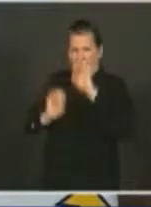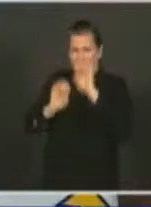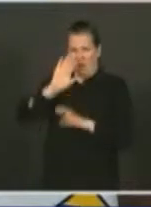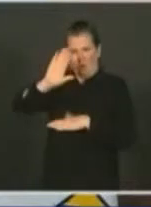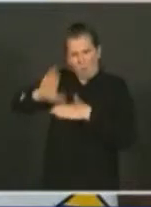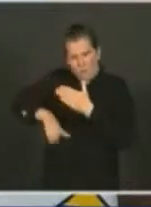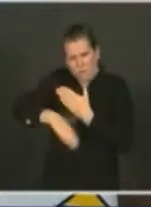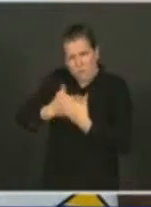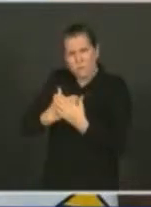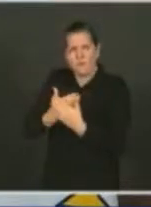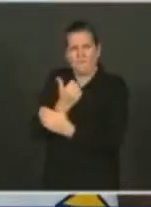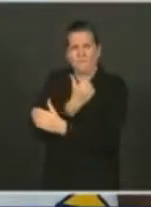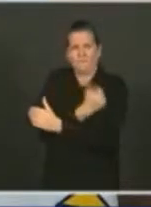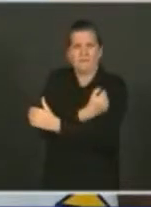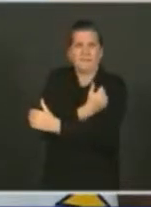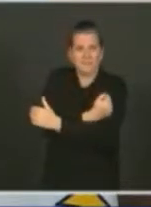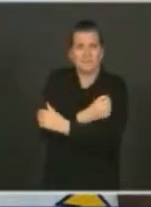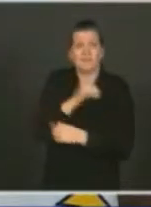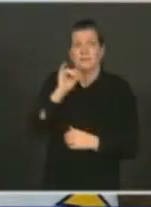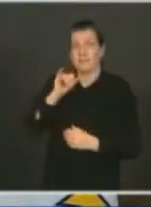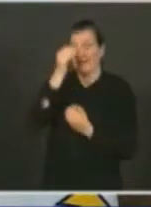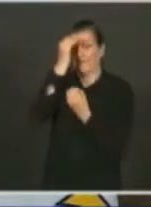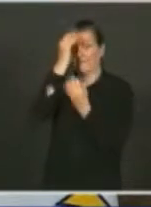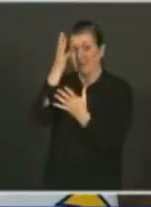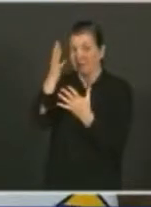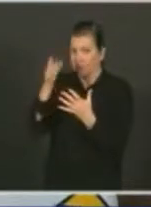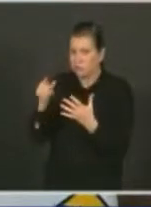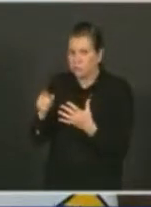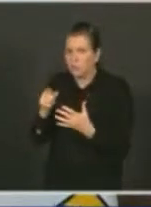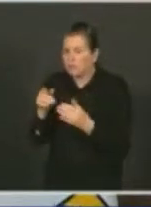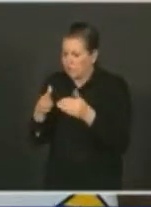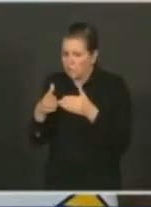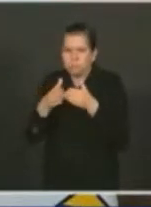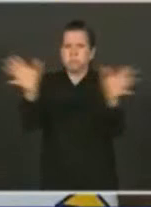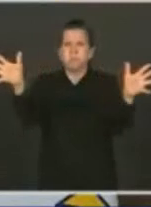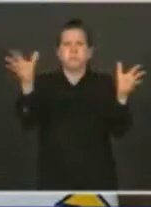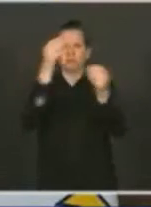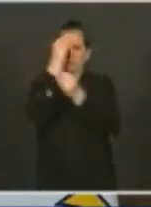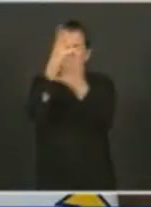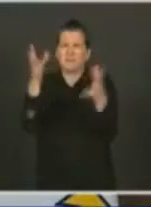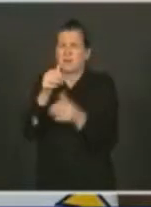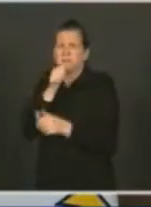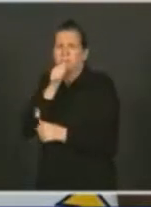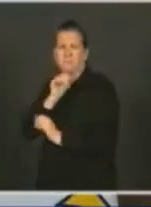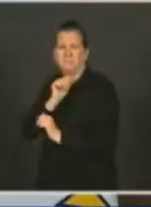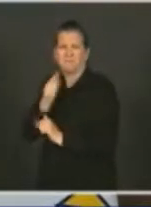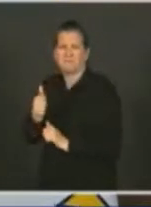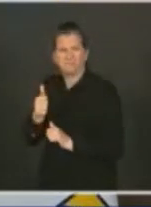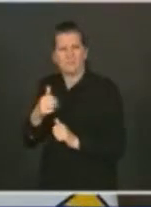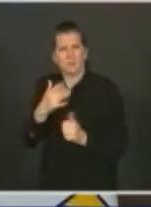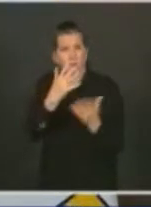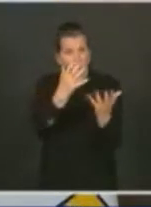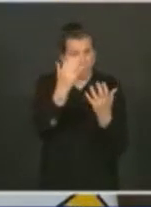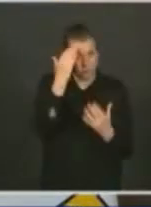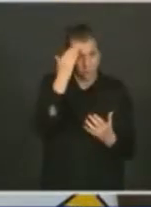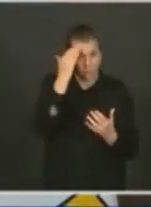That's really important. Really important. All the data on the vaccines is public. So it's free to anyone